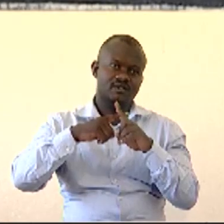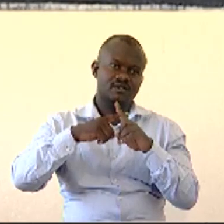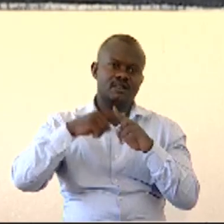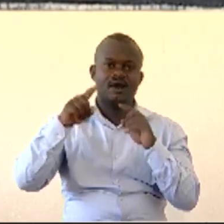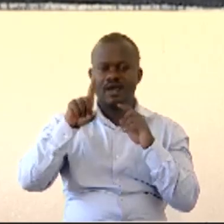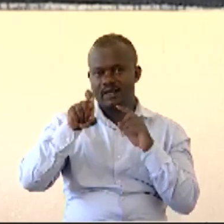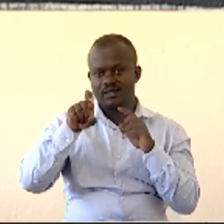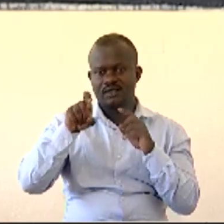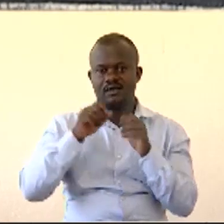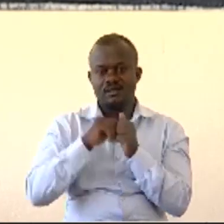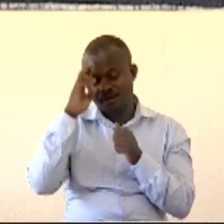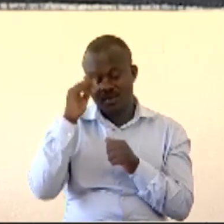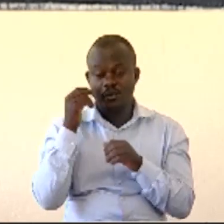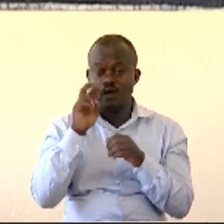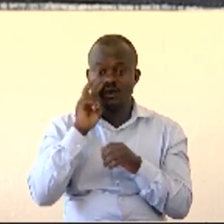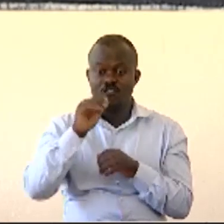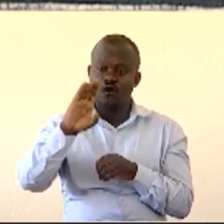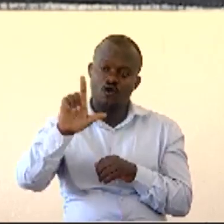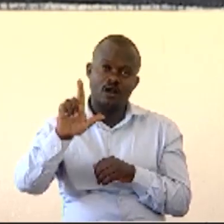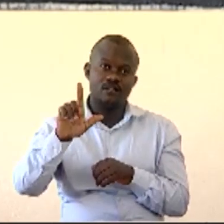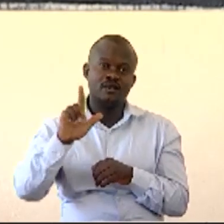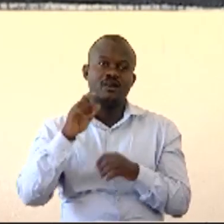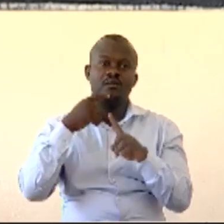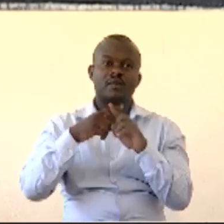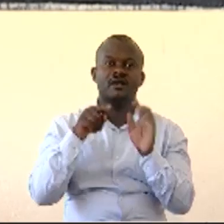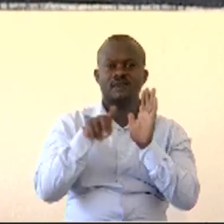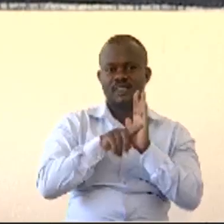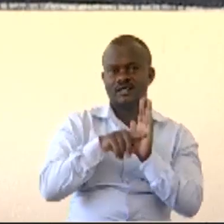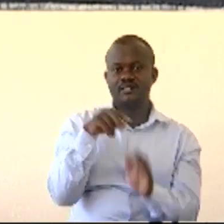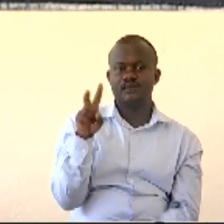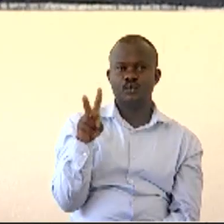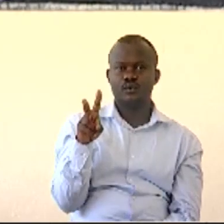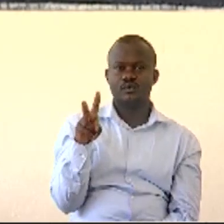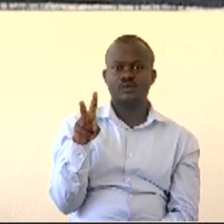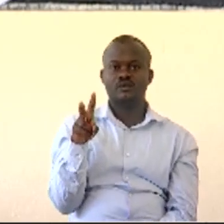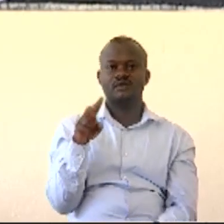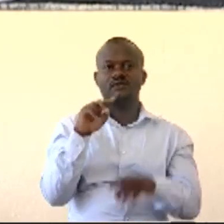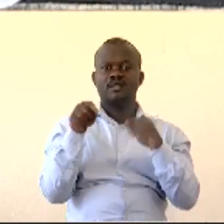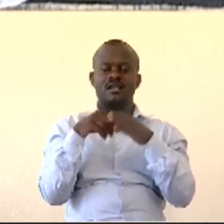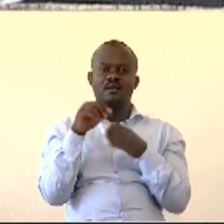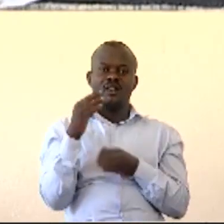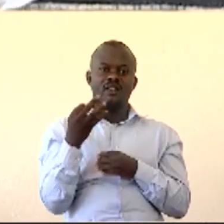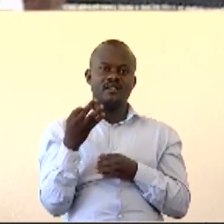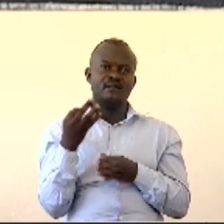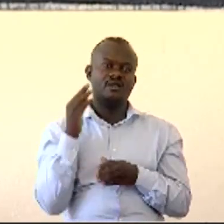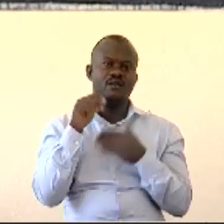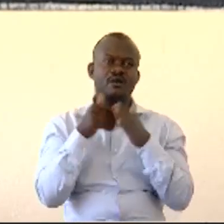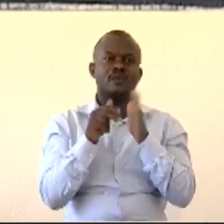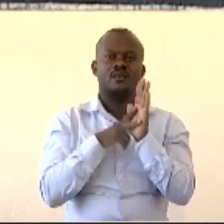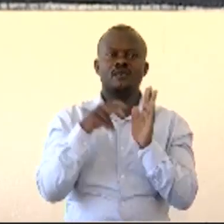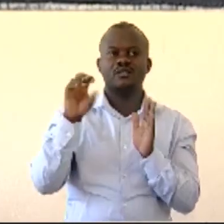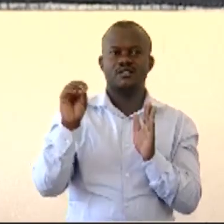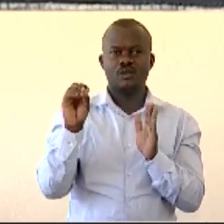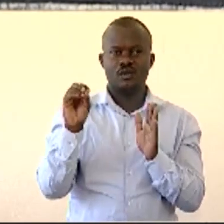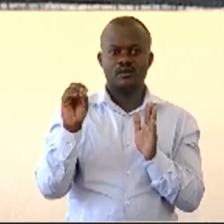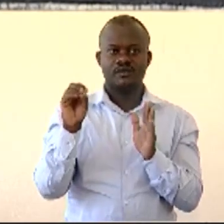X, you are looking for chlorine, then plus -2 times 3. The whole compound is equated